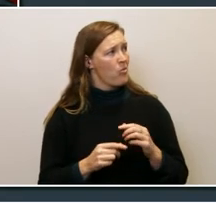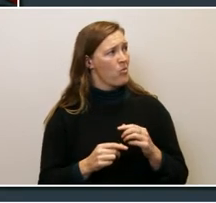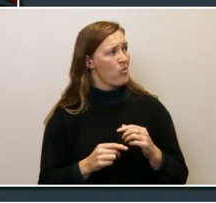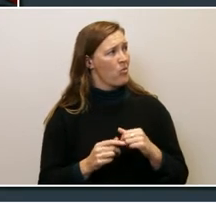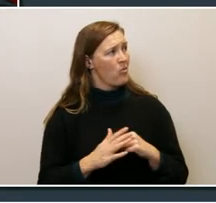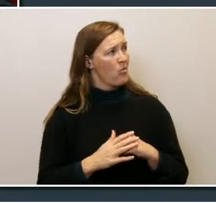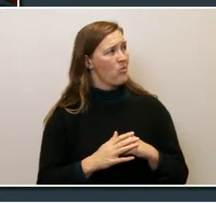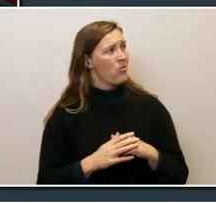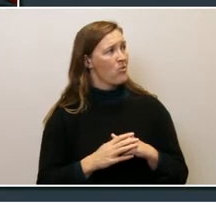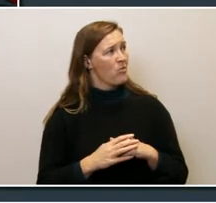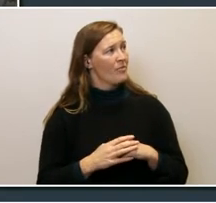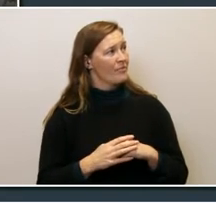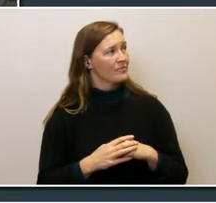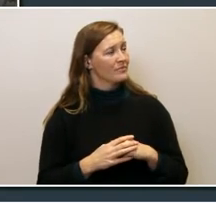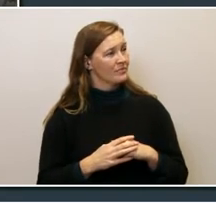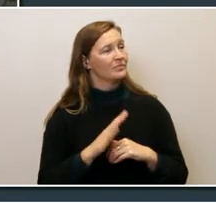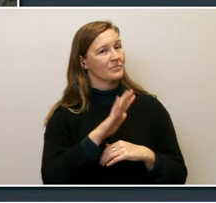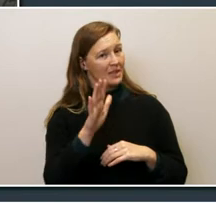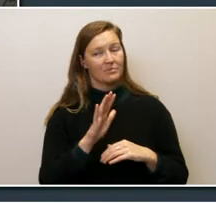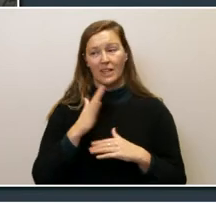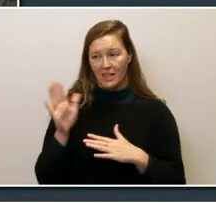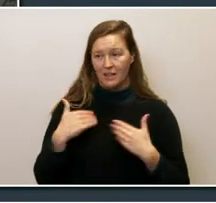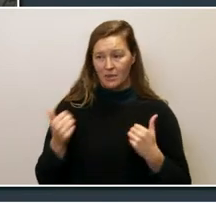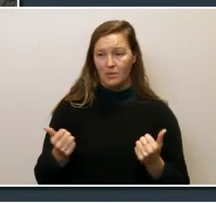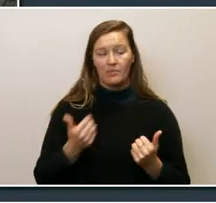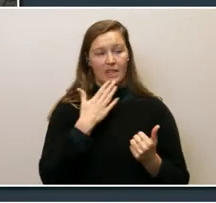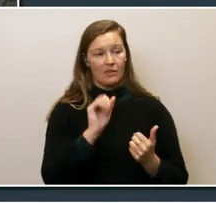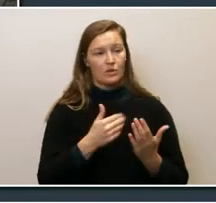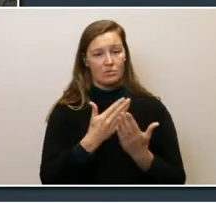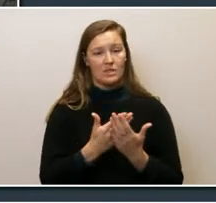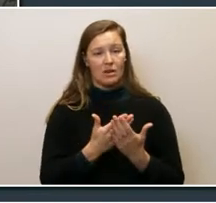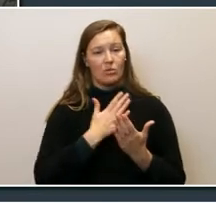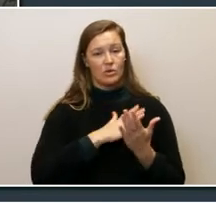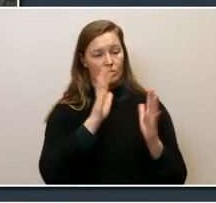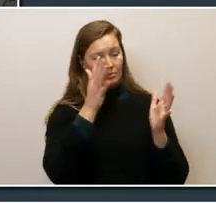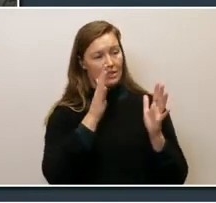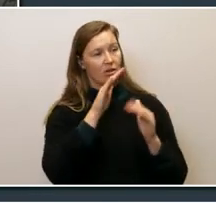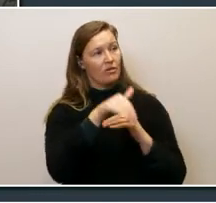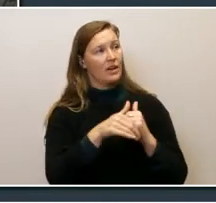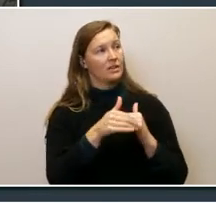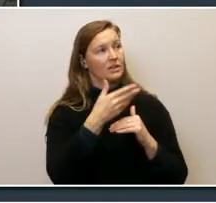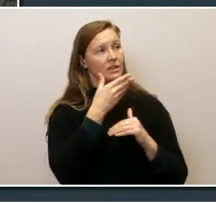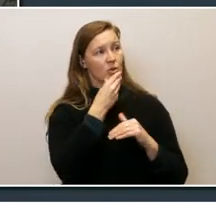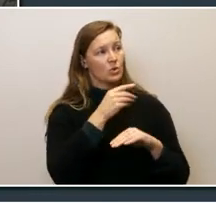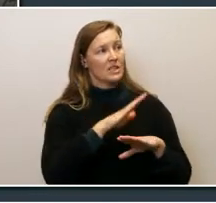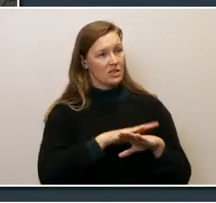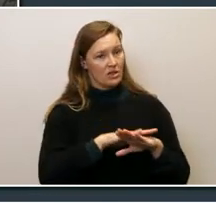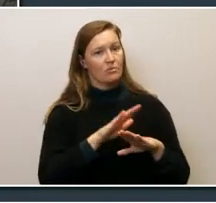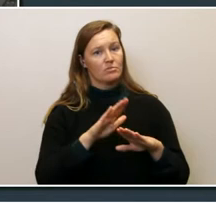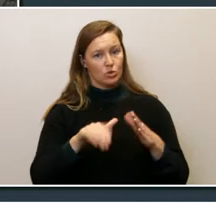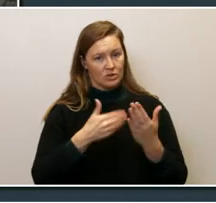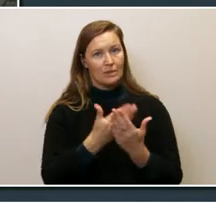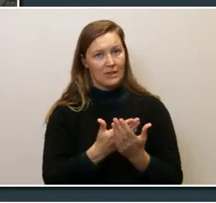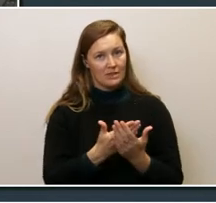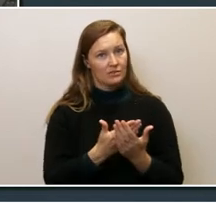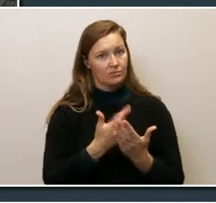Hi, Stuart. Annette here. Annette, how are you? Hi, good, thank you. Thank you for your submission, and I'd just like to commend you on taking the opportunity to make a